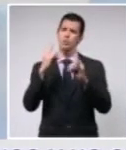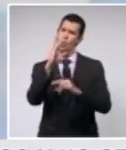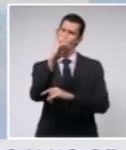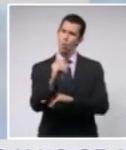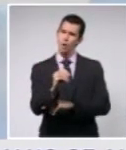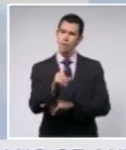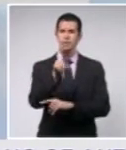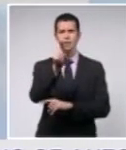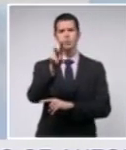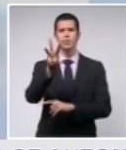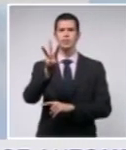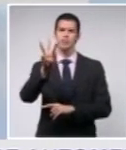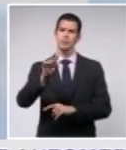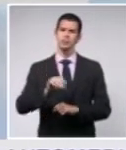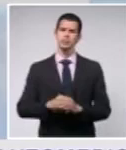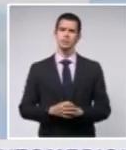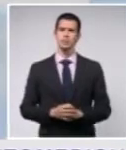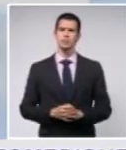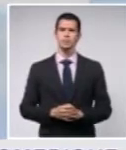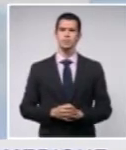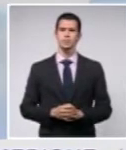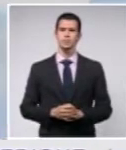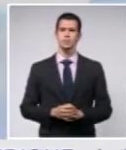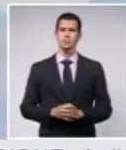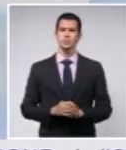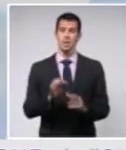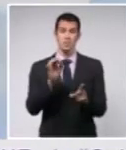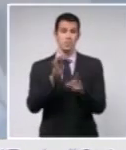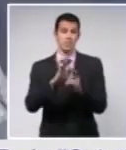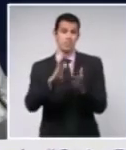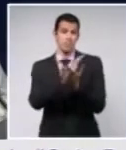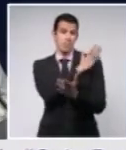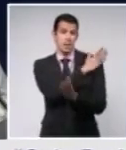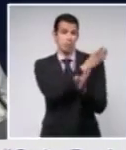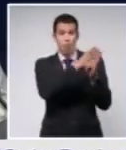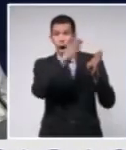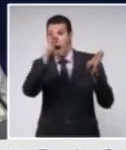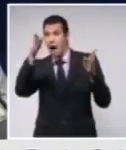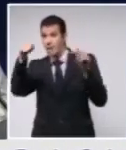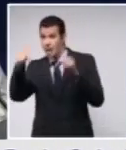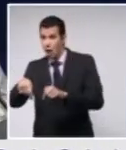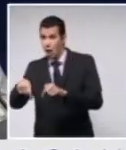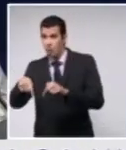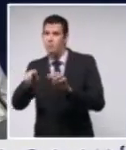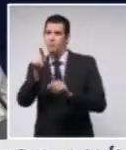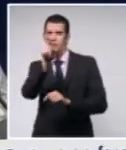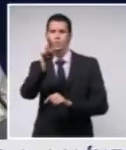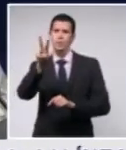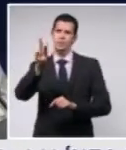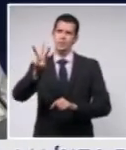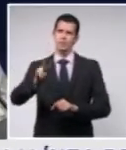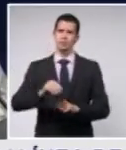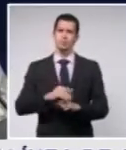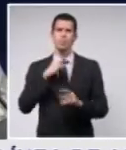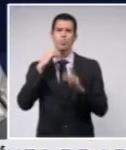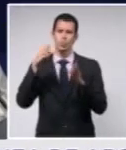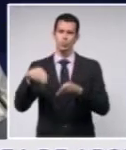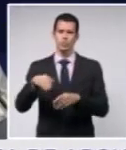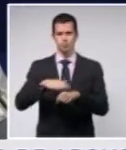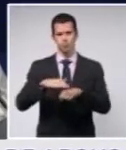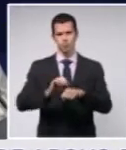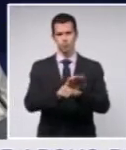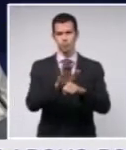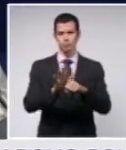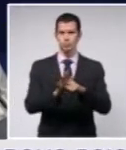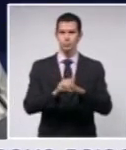2.10%, lower than the global rate of 2.96%, and the regional rate, which